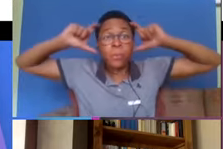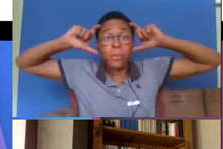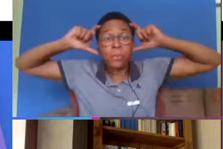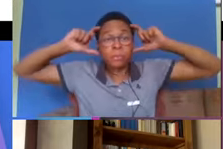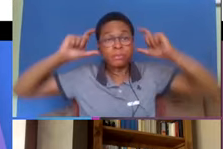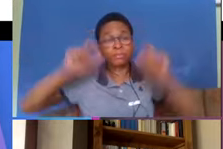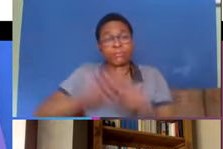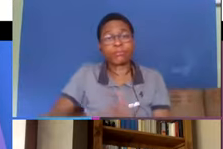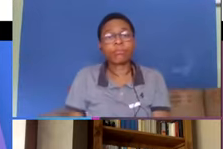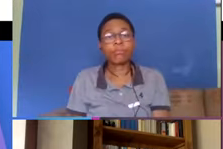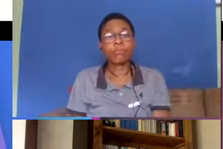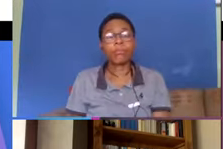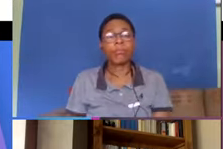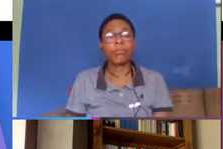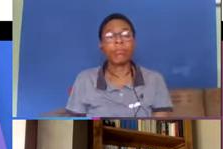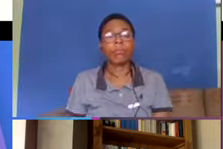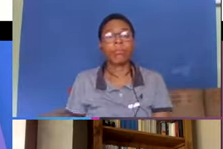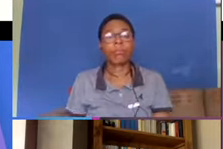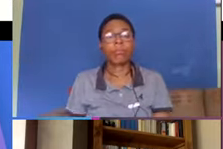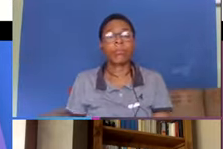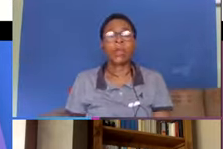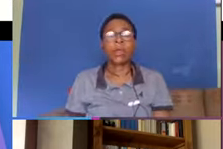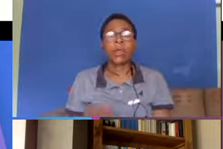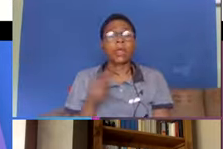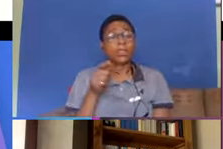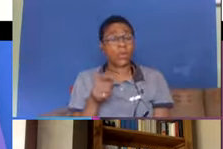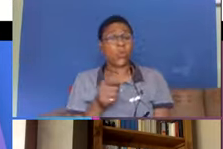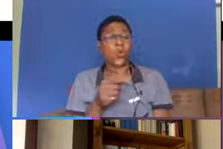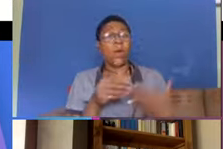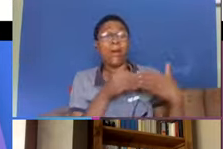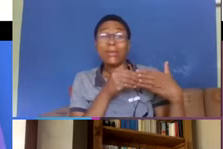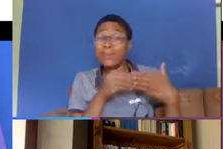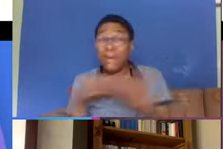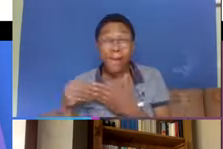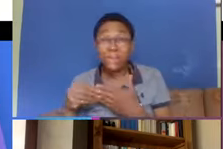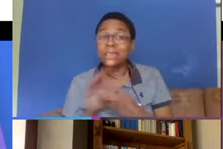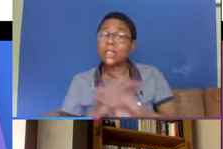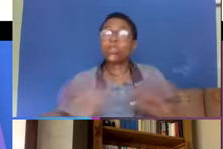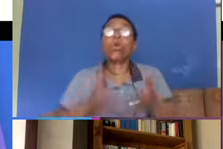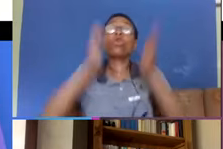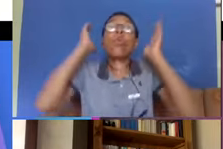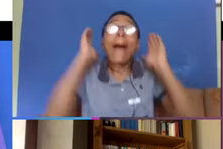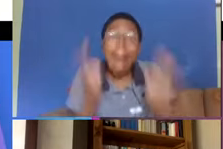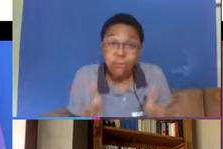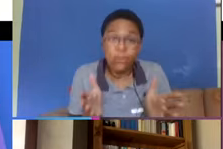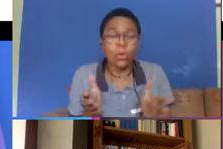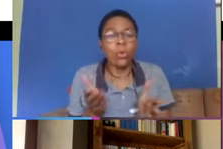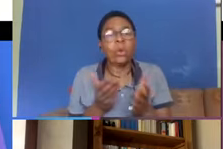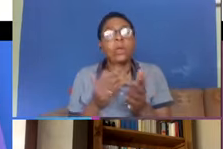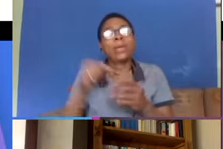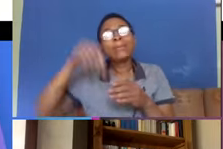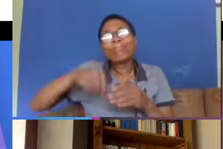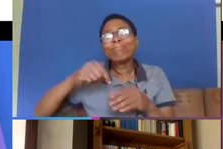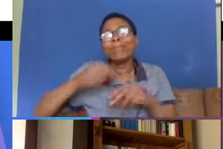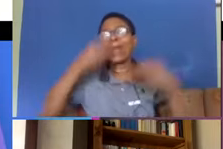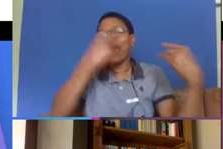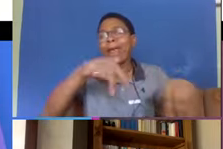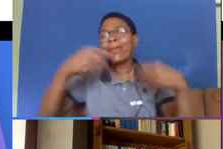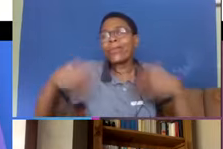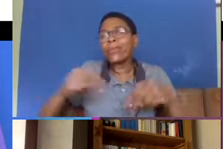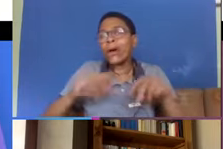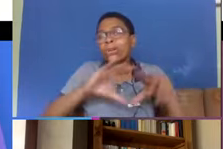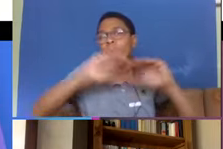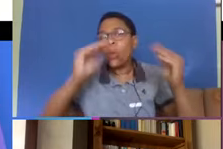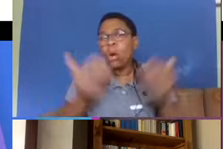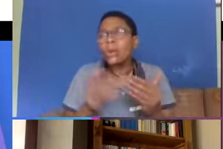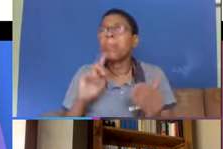various guidance relevant to the dance sector, it is recommended that you consider using them in indoor public spaces where social distancing